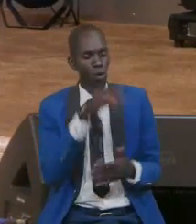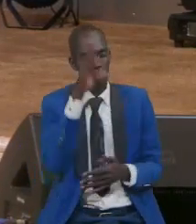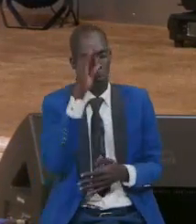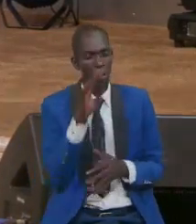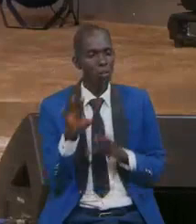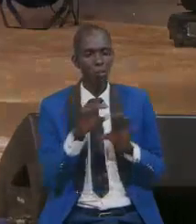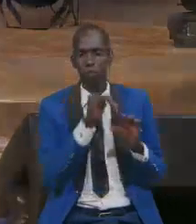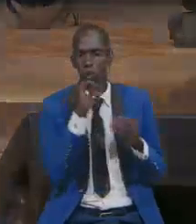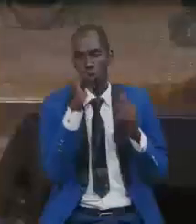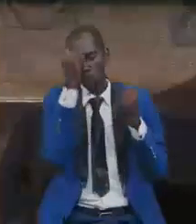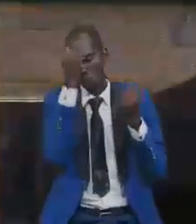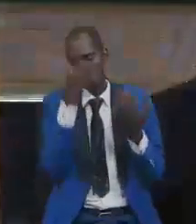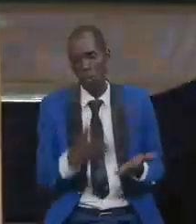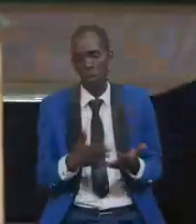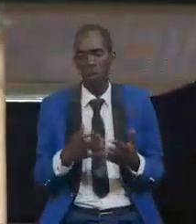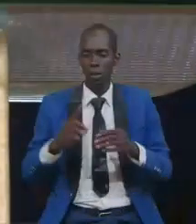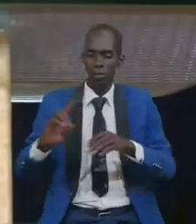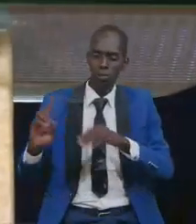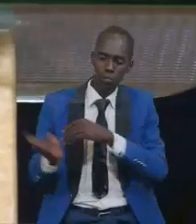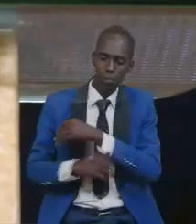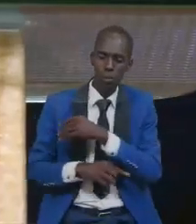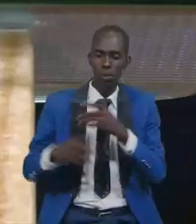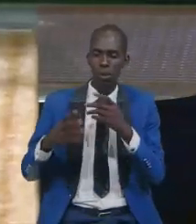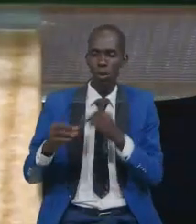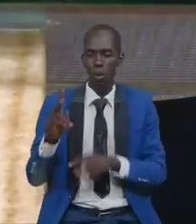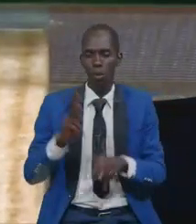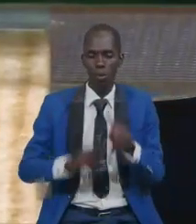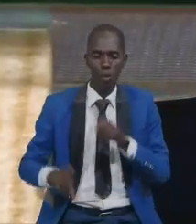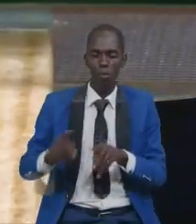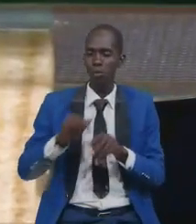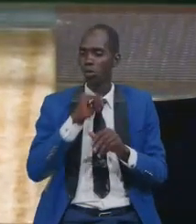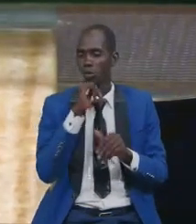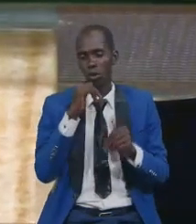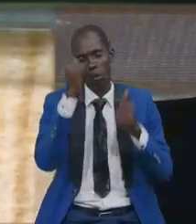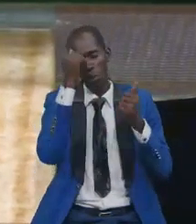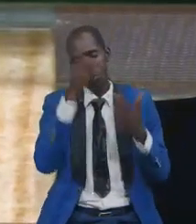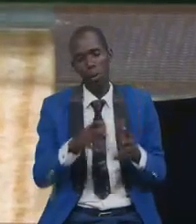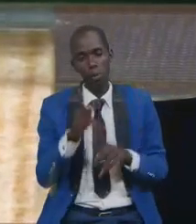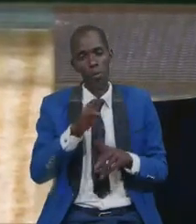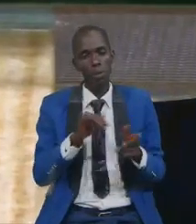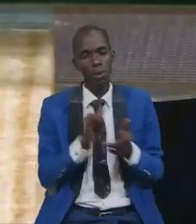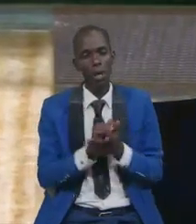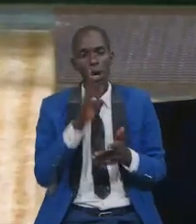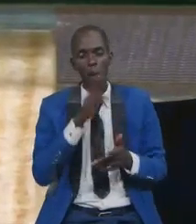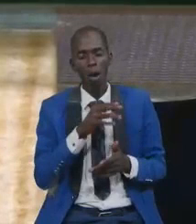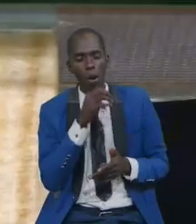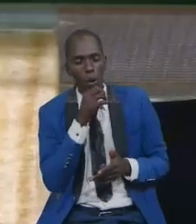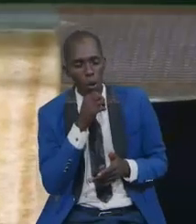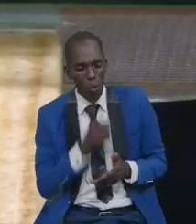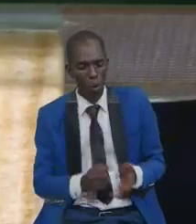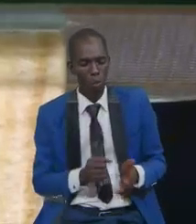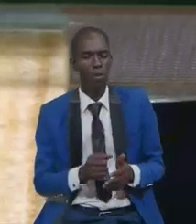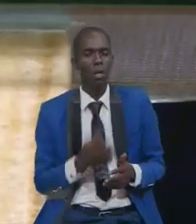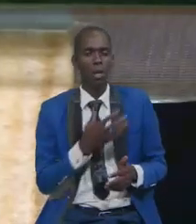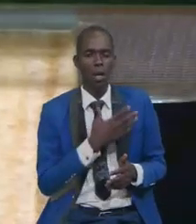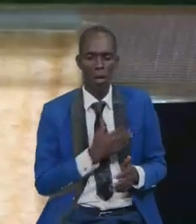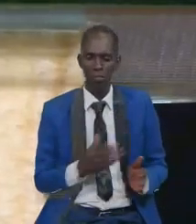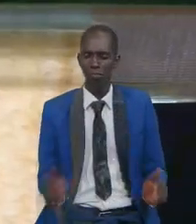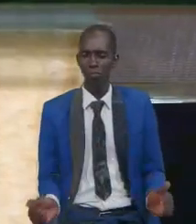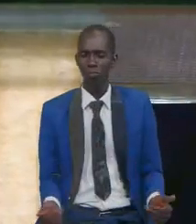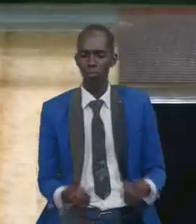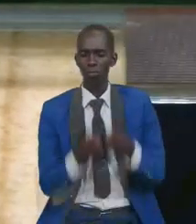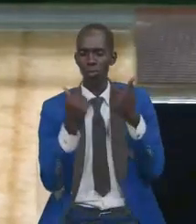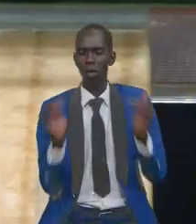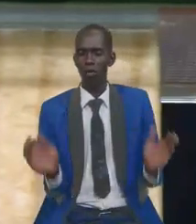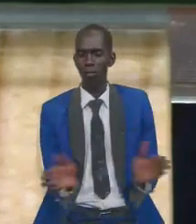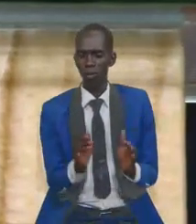that will not change them, and the opinions of men, people who are bold enough to confront them and say, hey, this